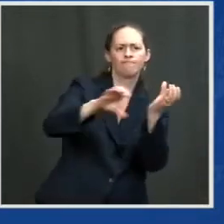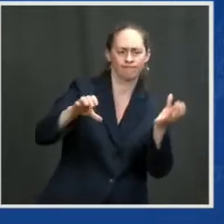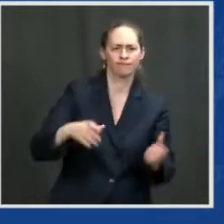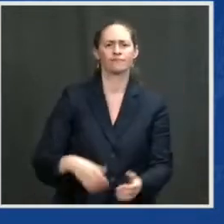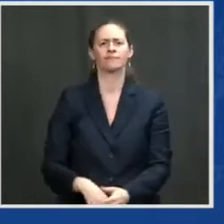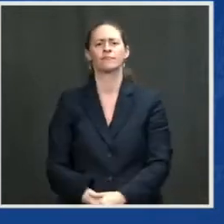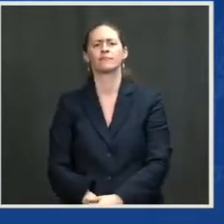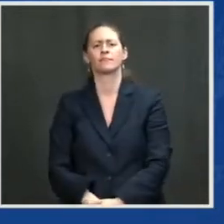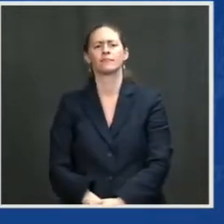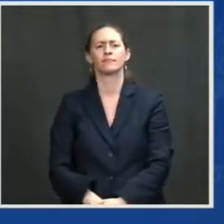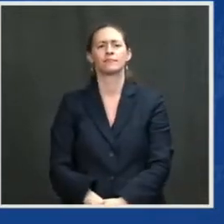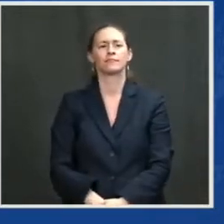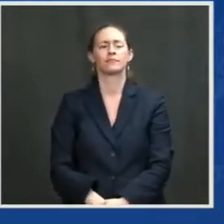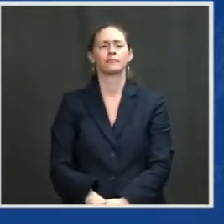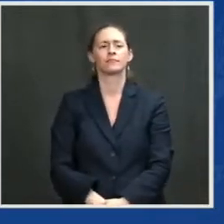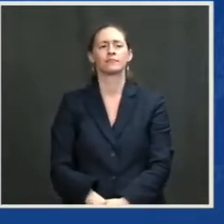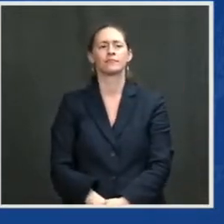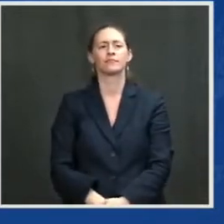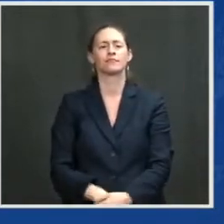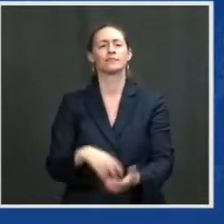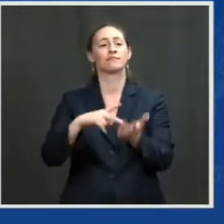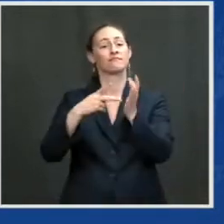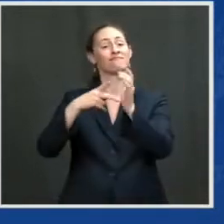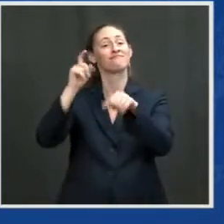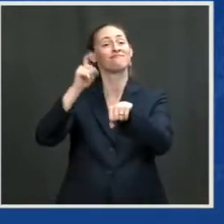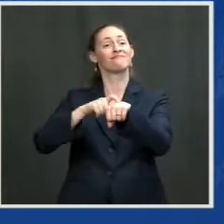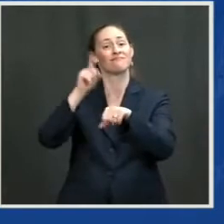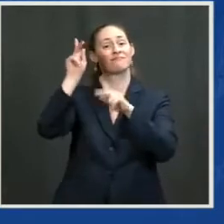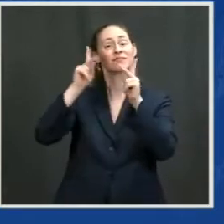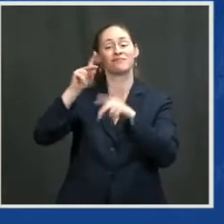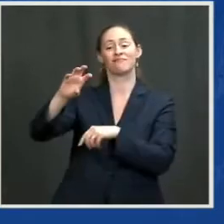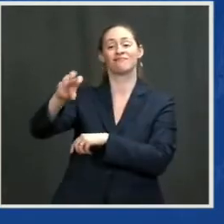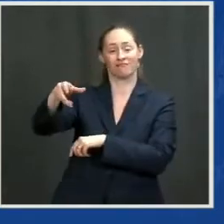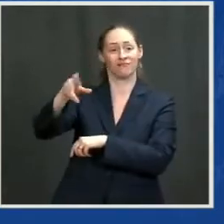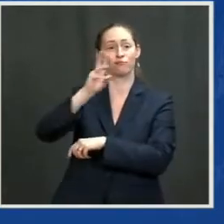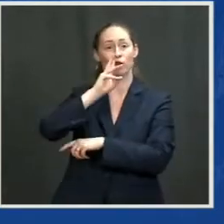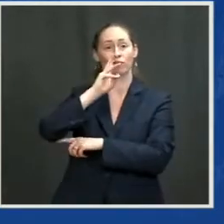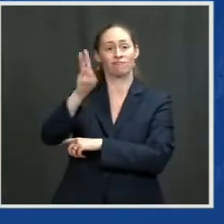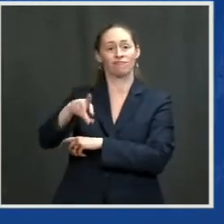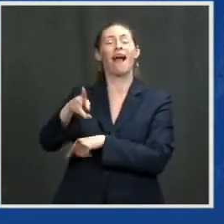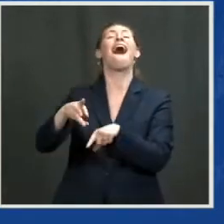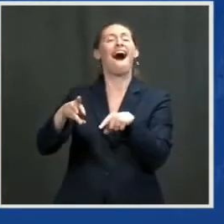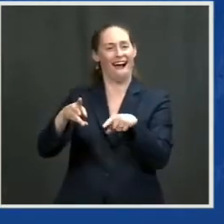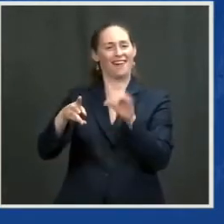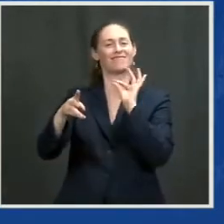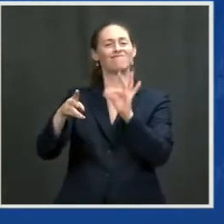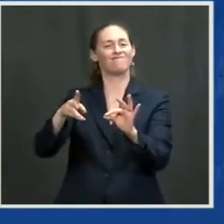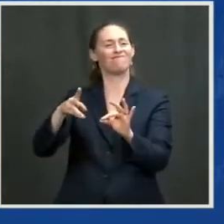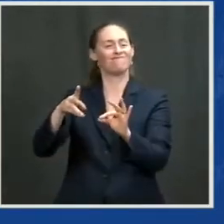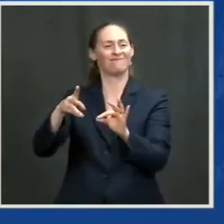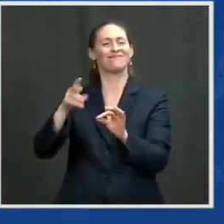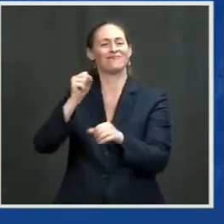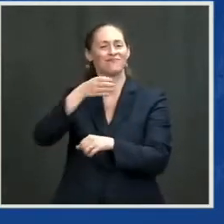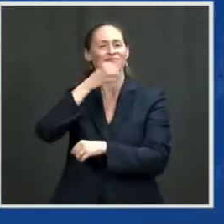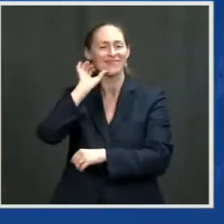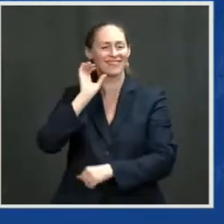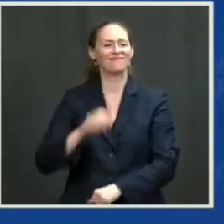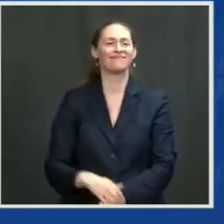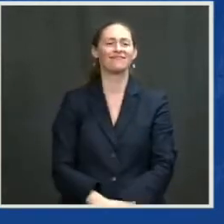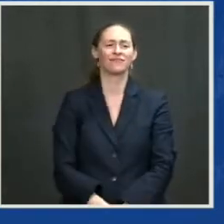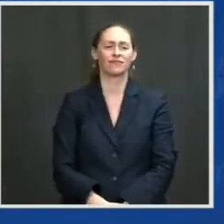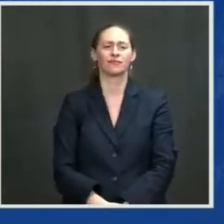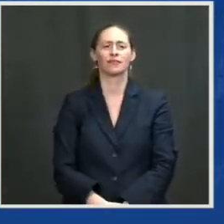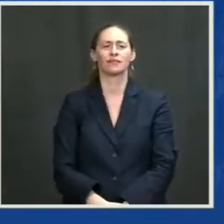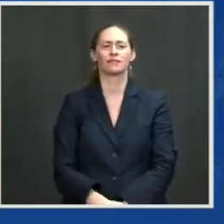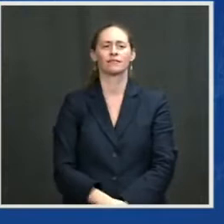visiting the water plant in New Orleans today to get a closer look at what's needed to modernize the city's water system, because it needs modernization and they